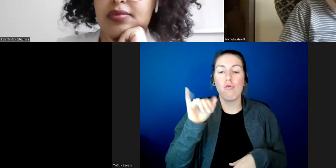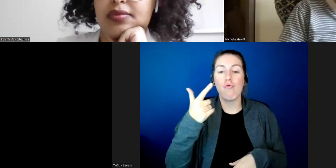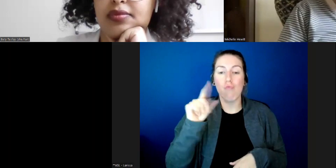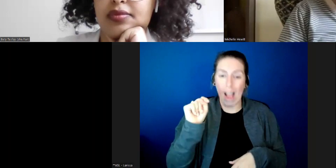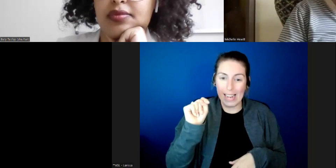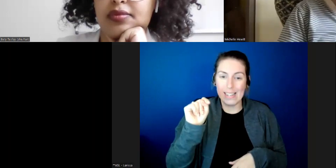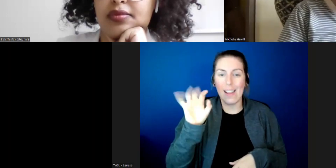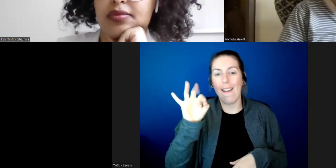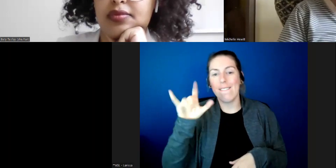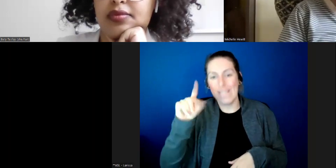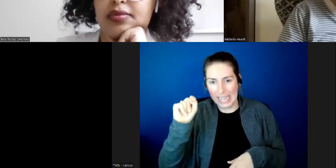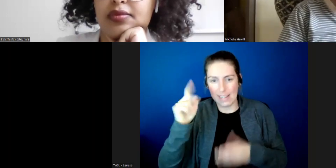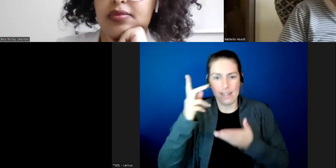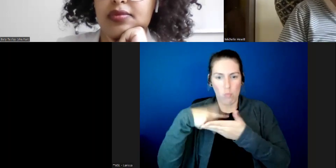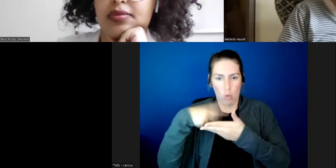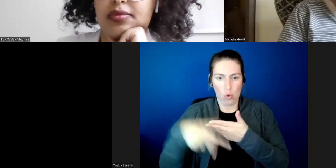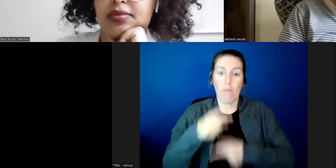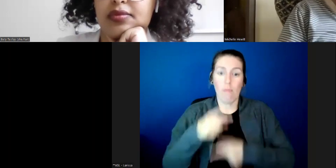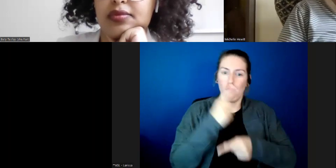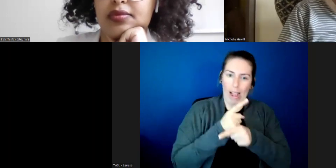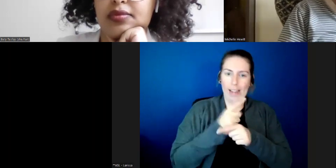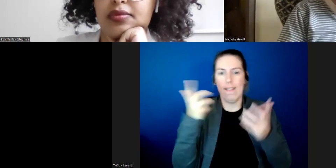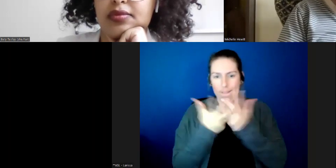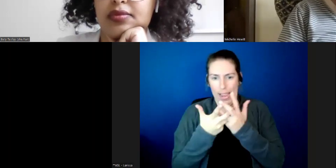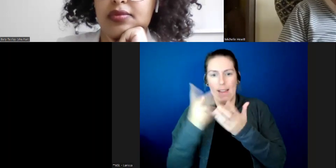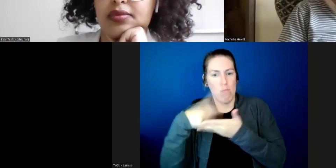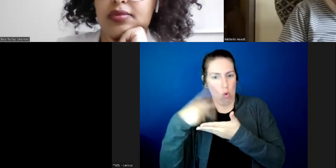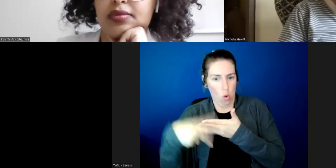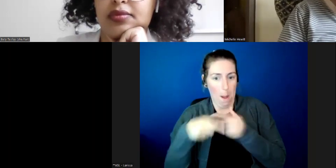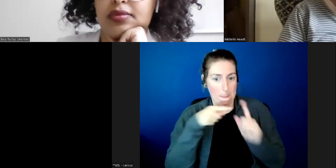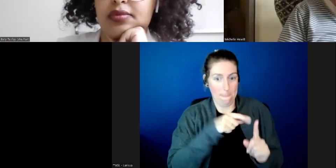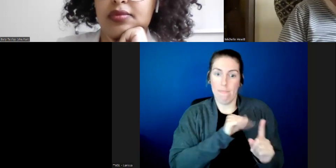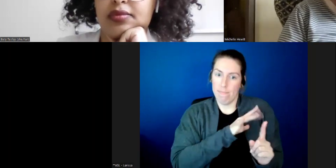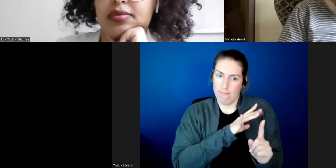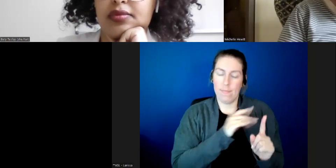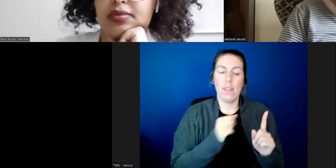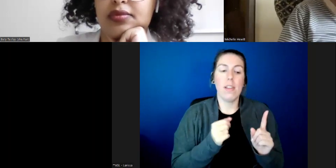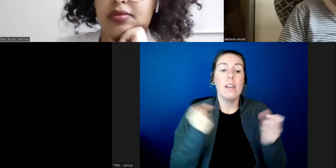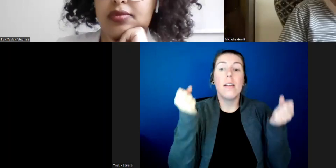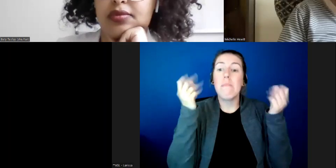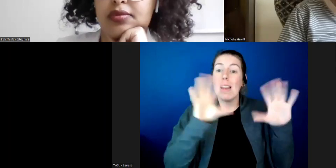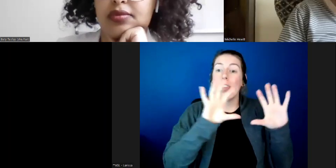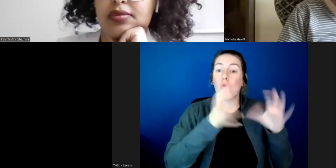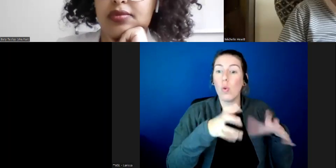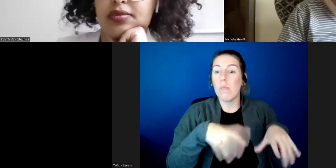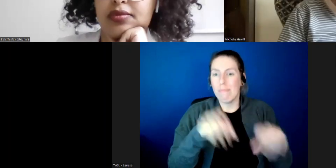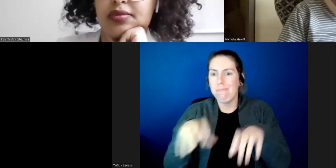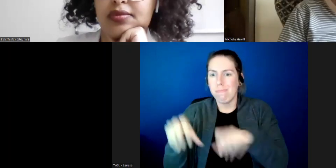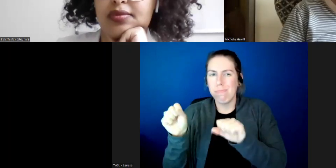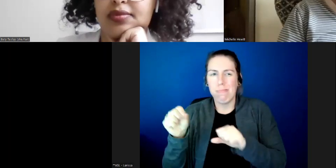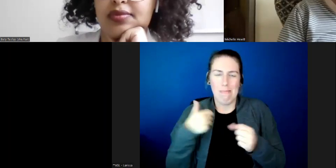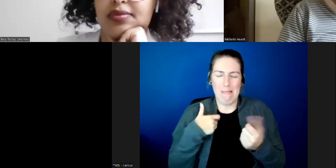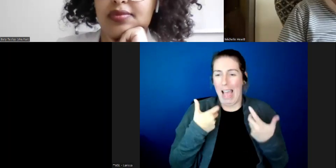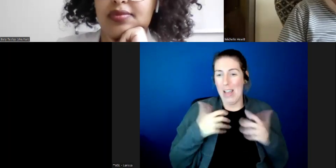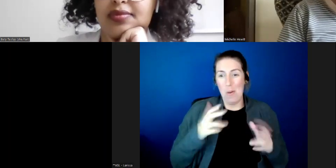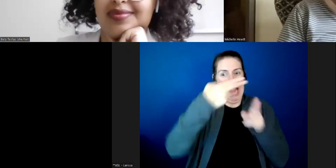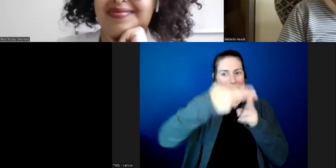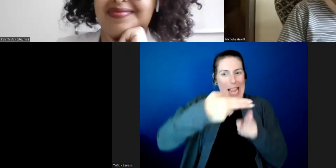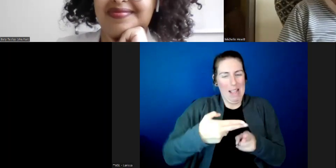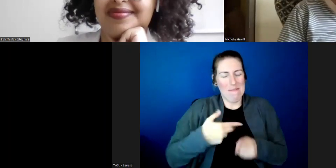has worked together and it's come through a number of groups, and I don't really want to name them because I know I'll forget somebody,